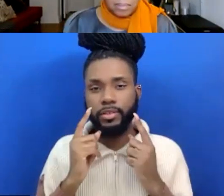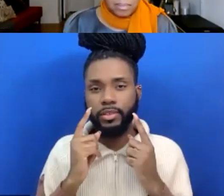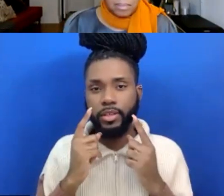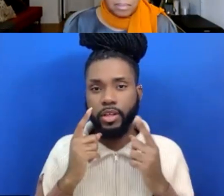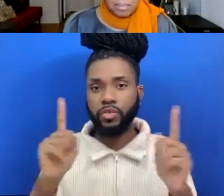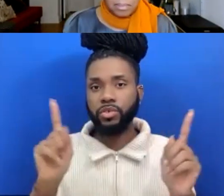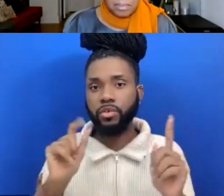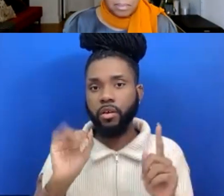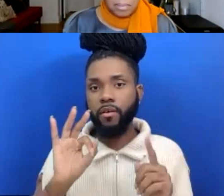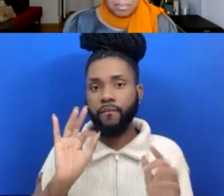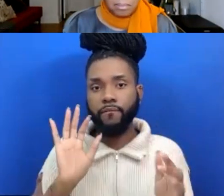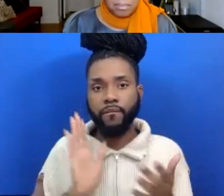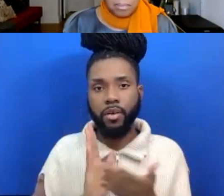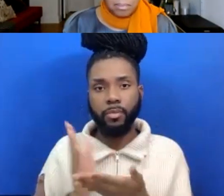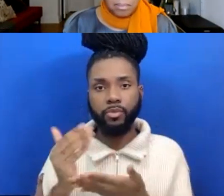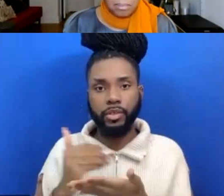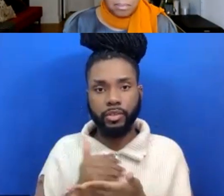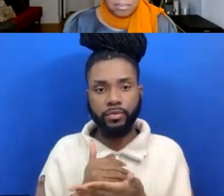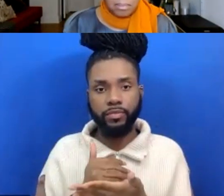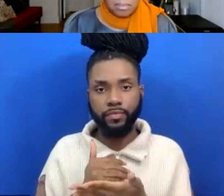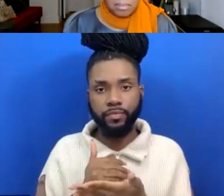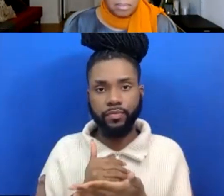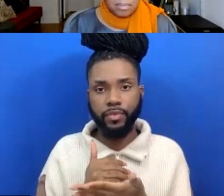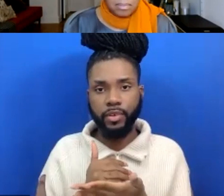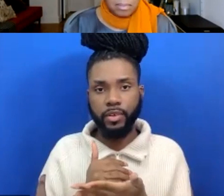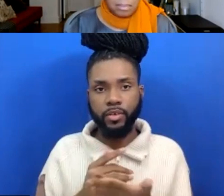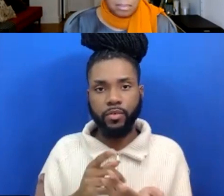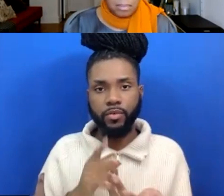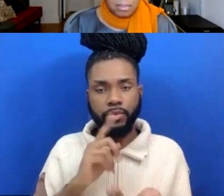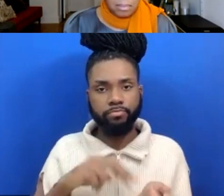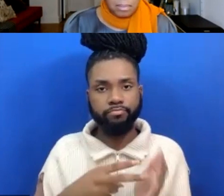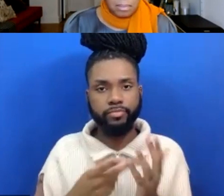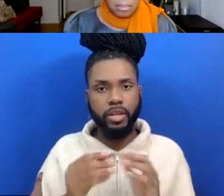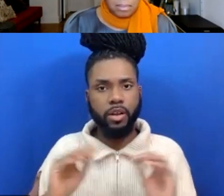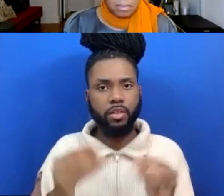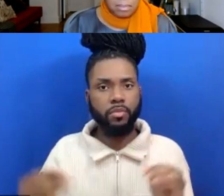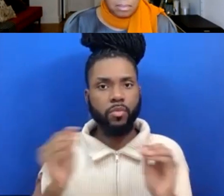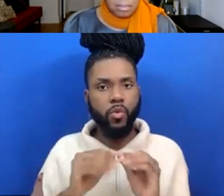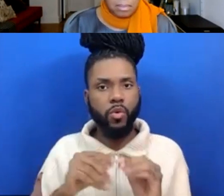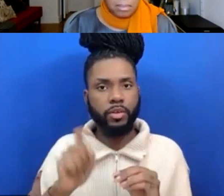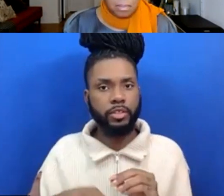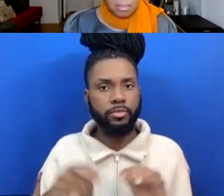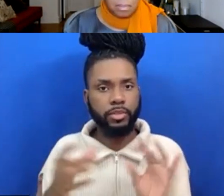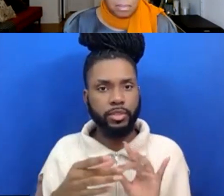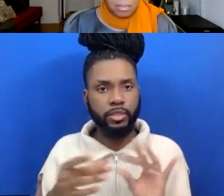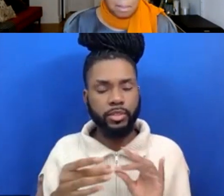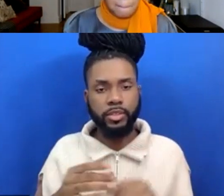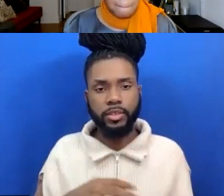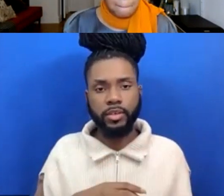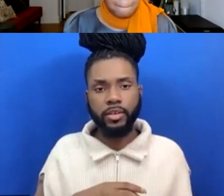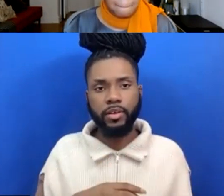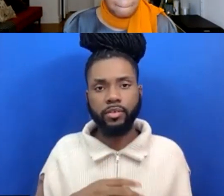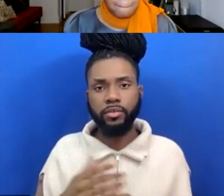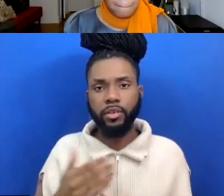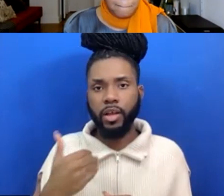comprehensiveness, that there is nothing more to be said, right? That there is a take that